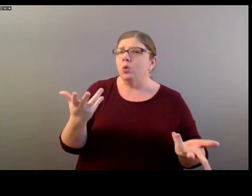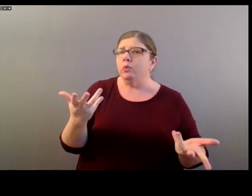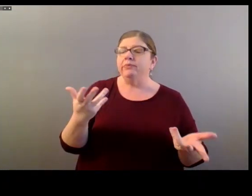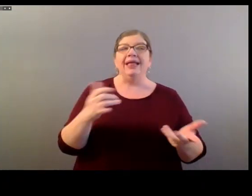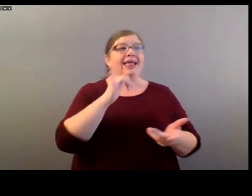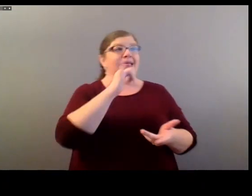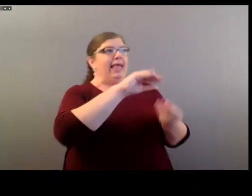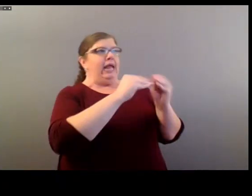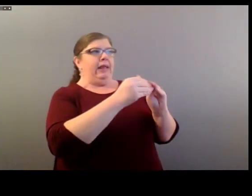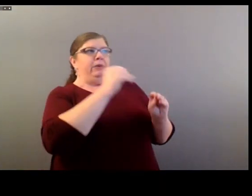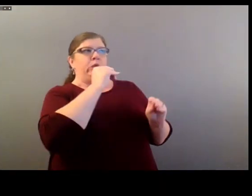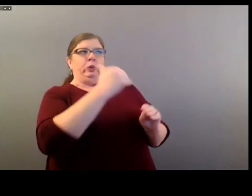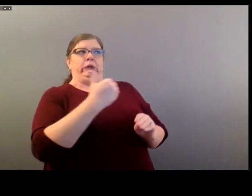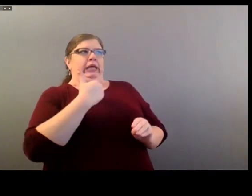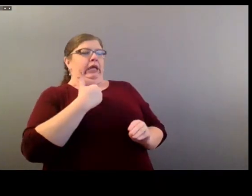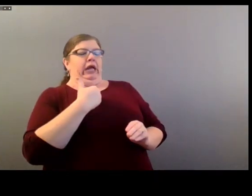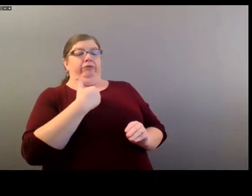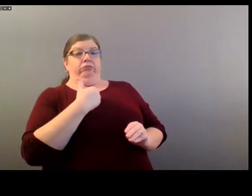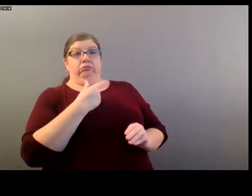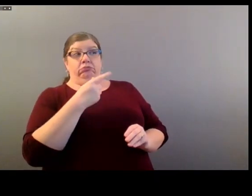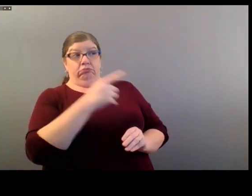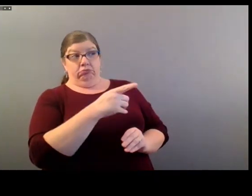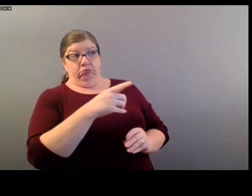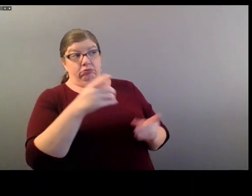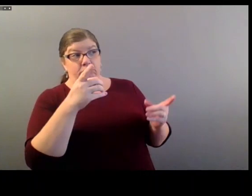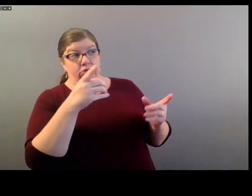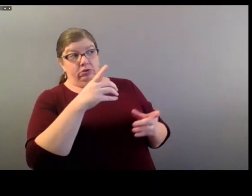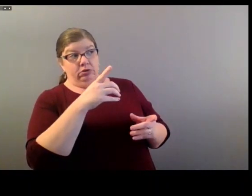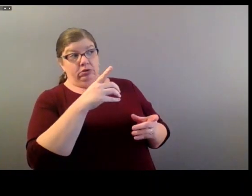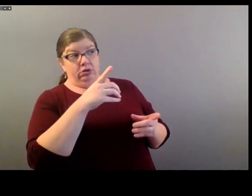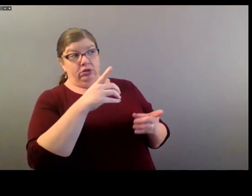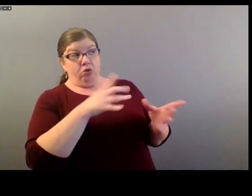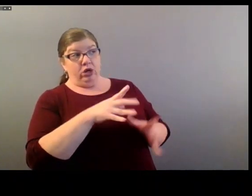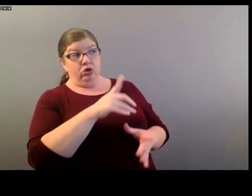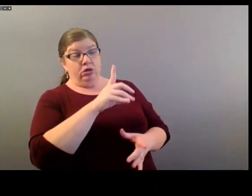number. Maybe Director Dovrinoso, do you?